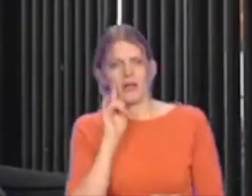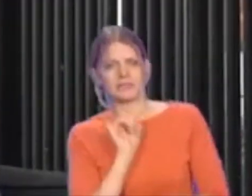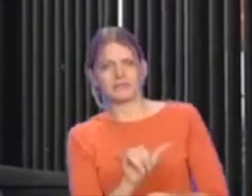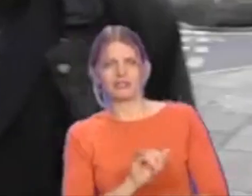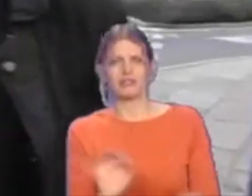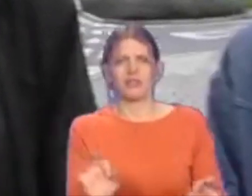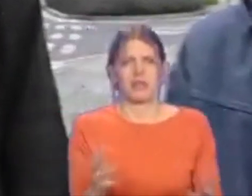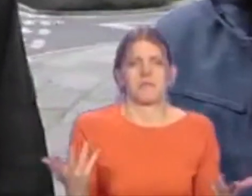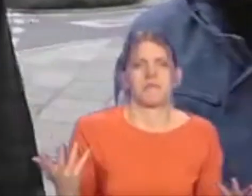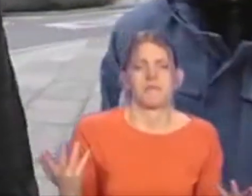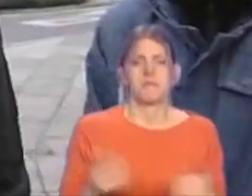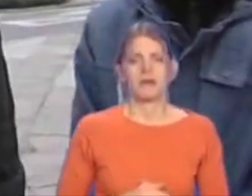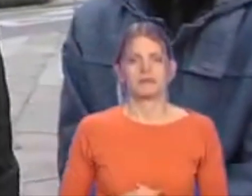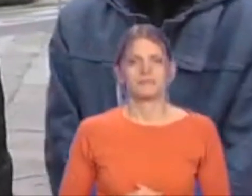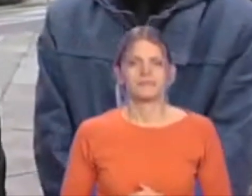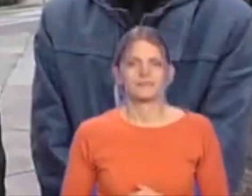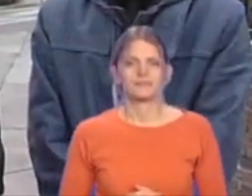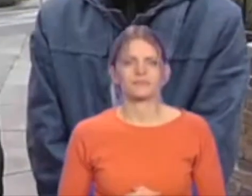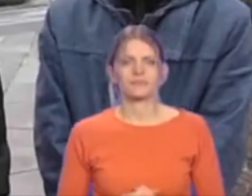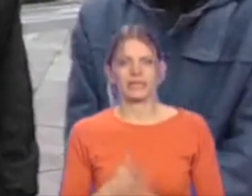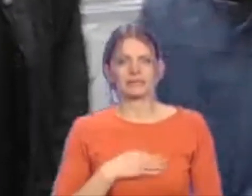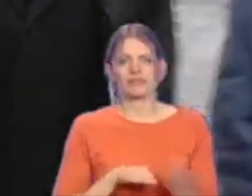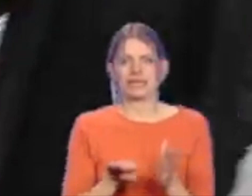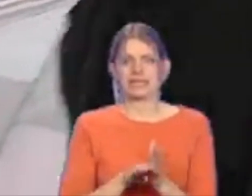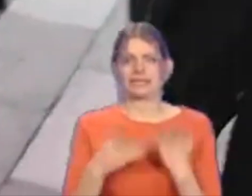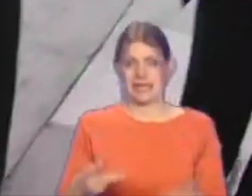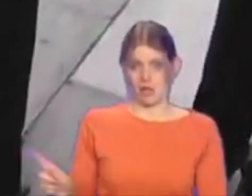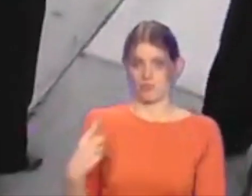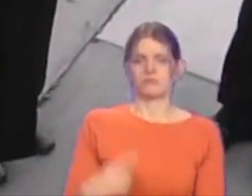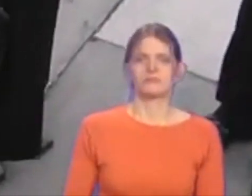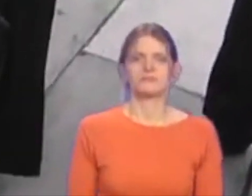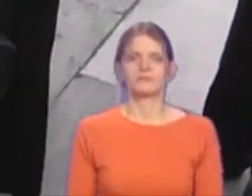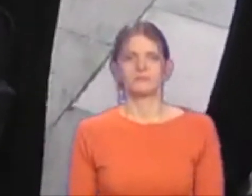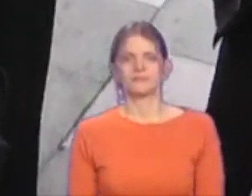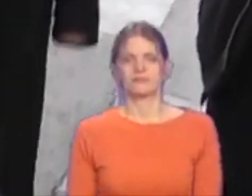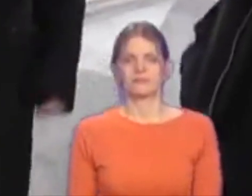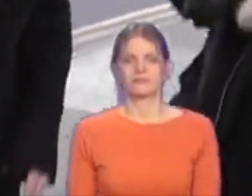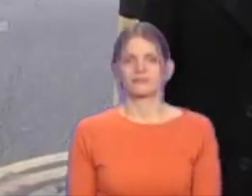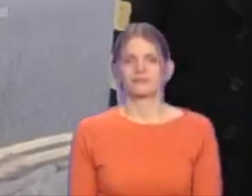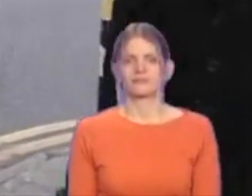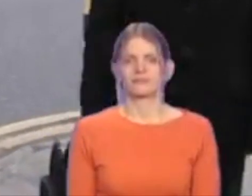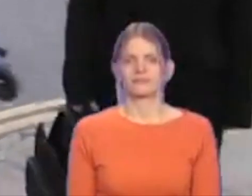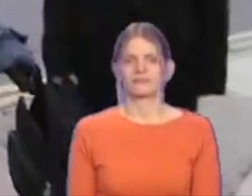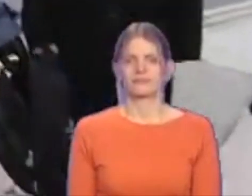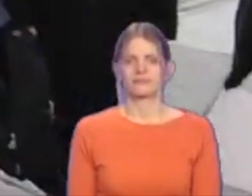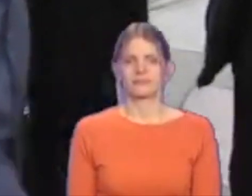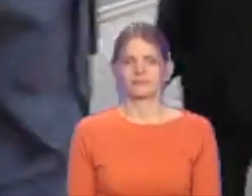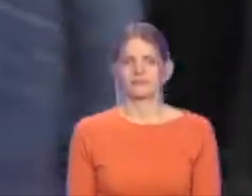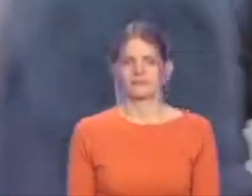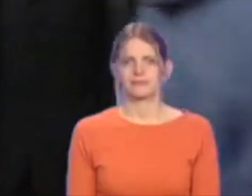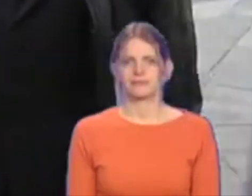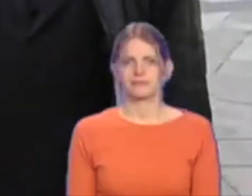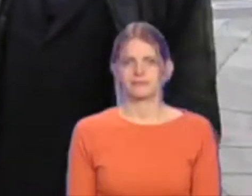people standing there at all. Perhaps you just have a quick practice now, just trying to subtly drop the thing into your bag. Yeah.